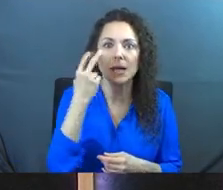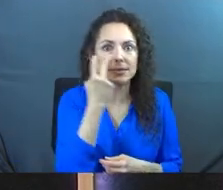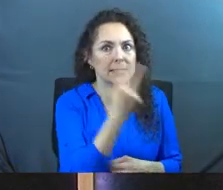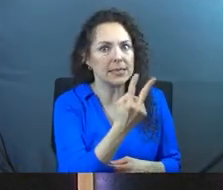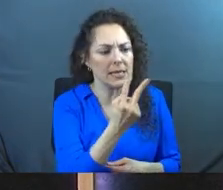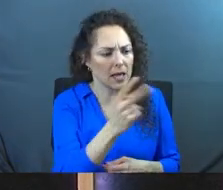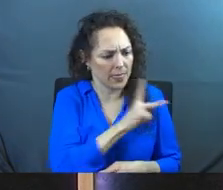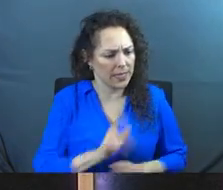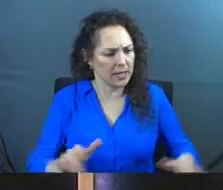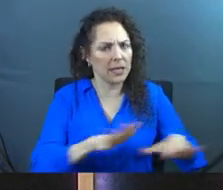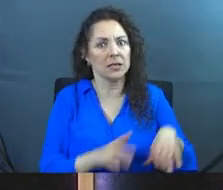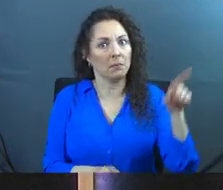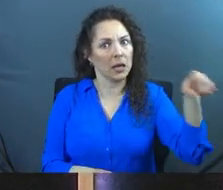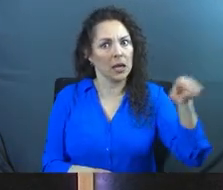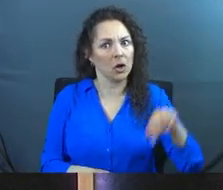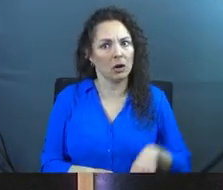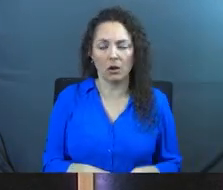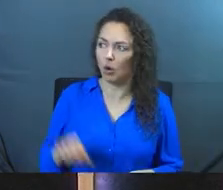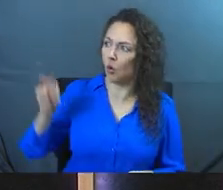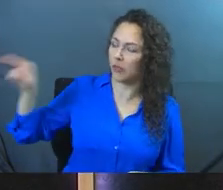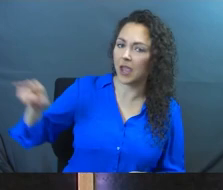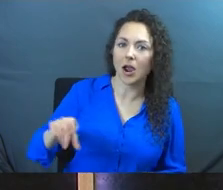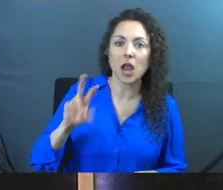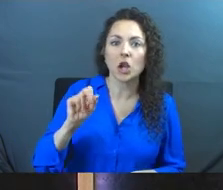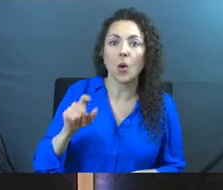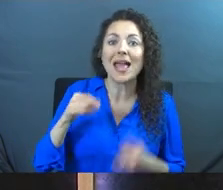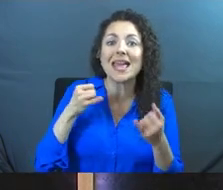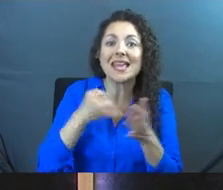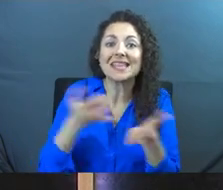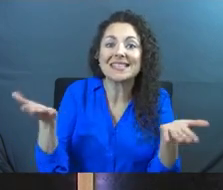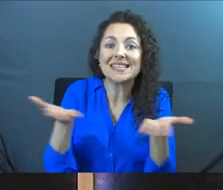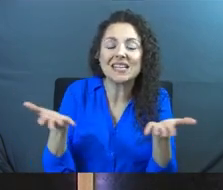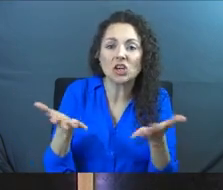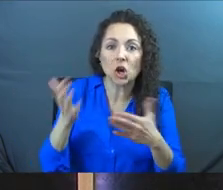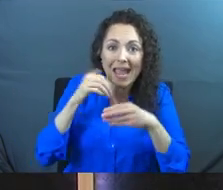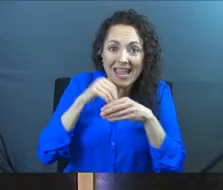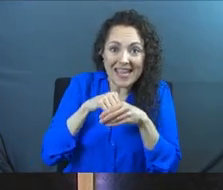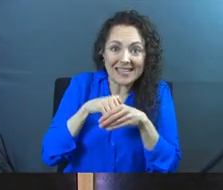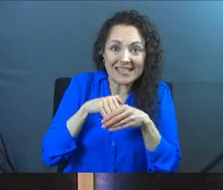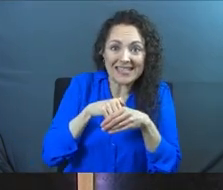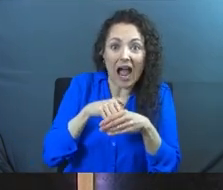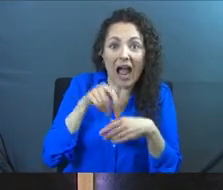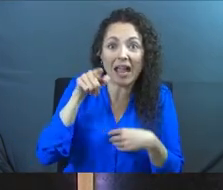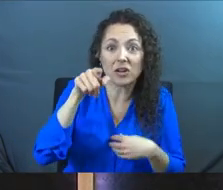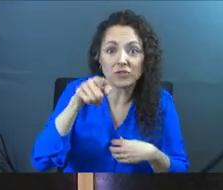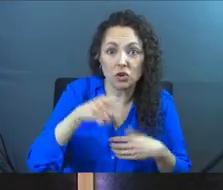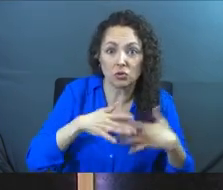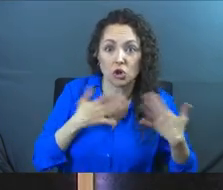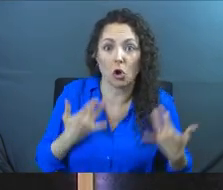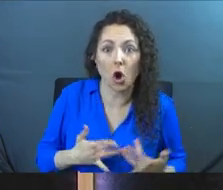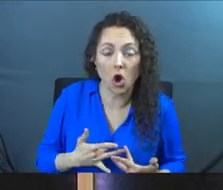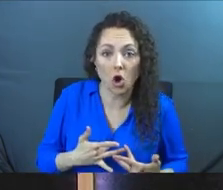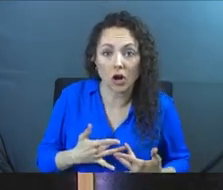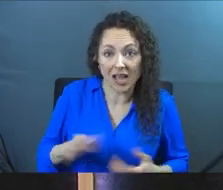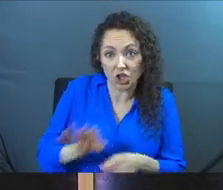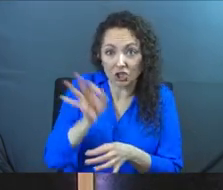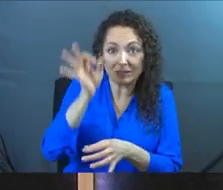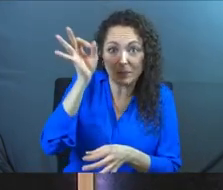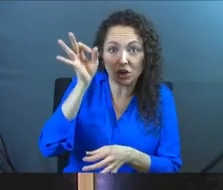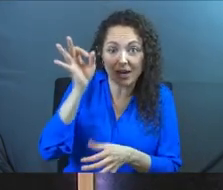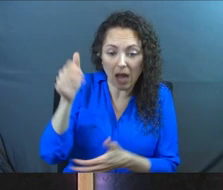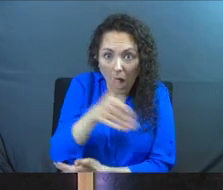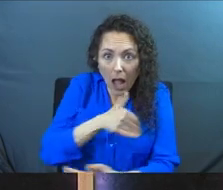just go there. Come with me. Here's where the kingdom of God is." It's among you. It's in your midst. It's happening here in your